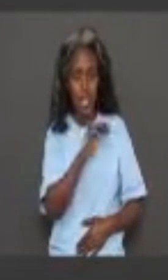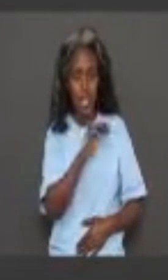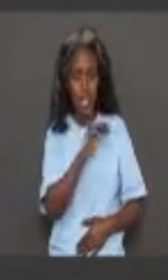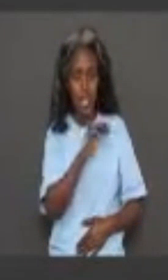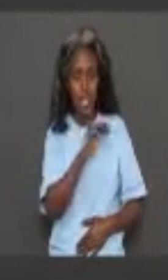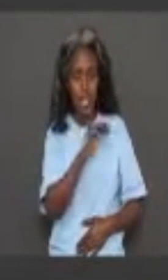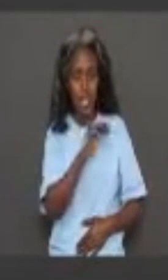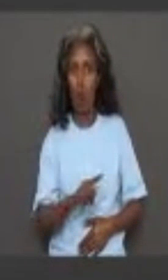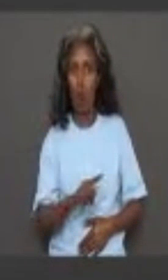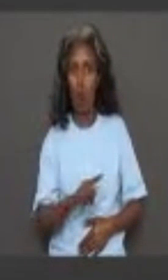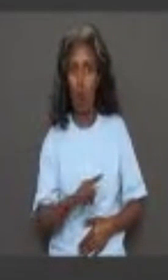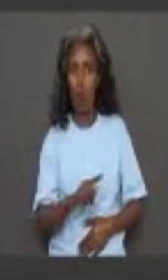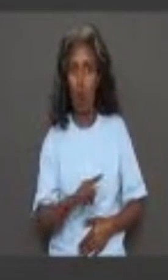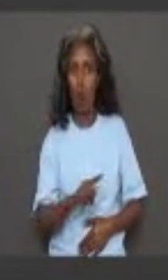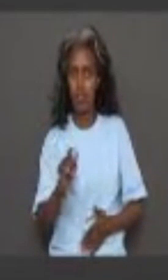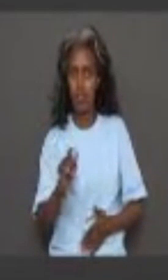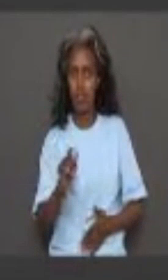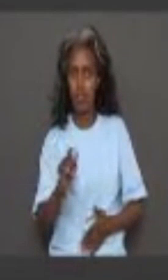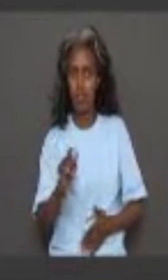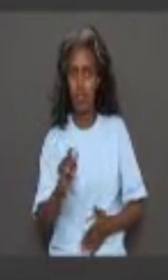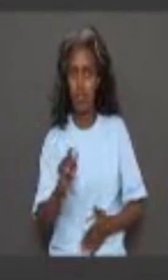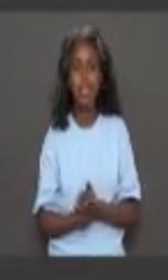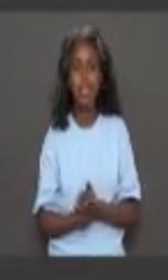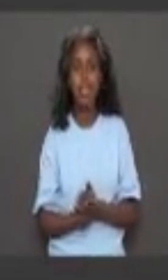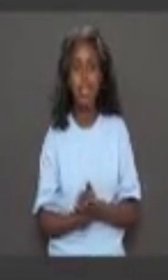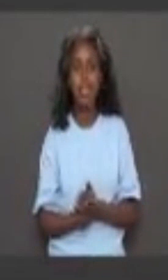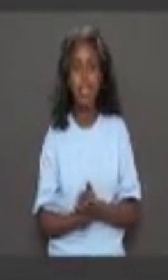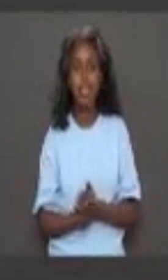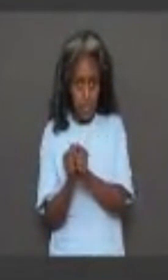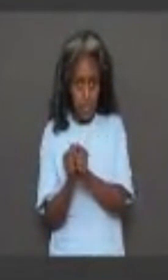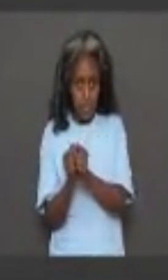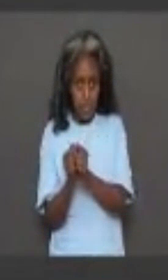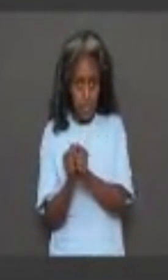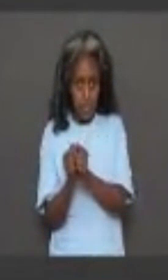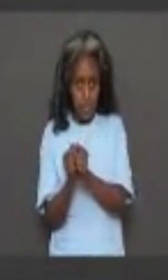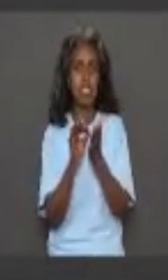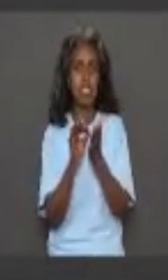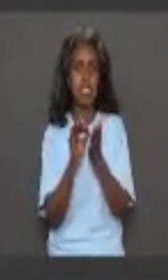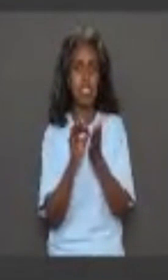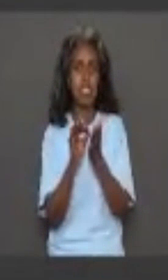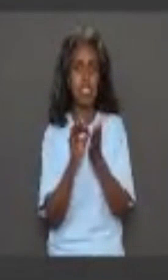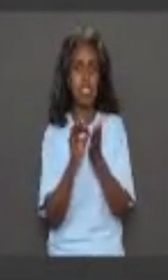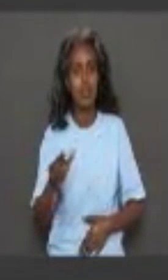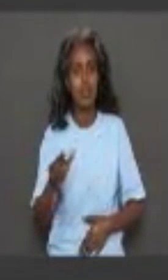arc that intersects the number line.